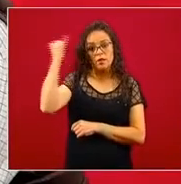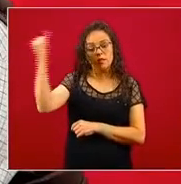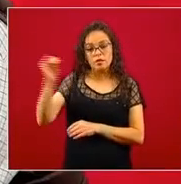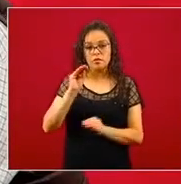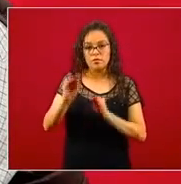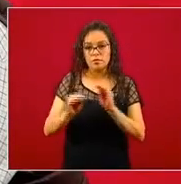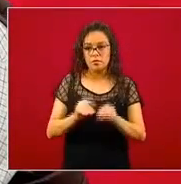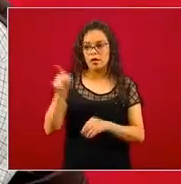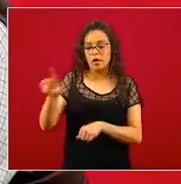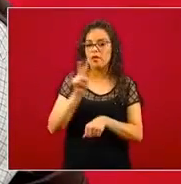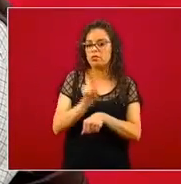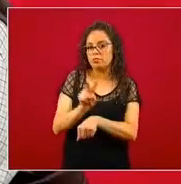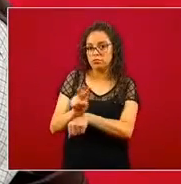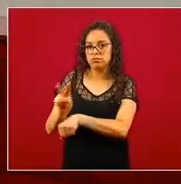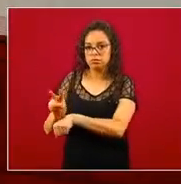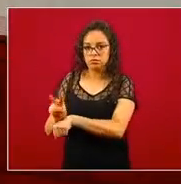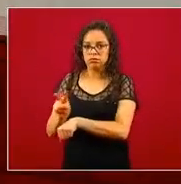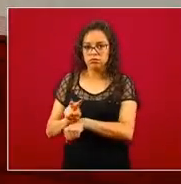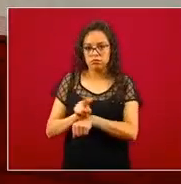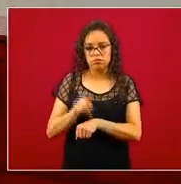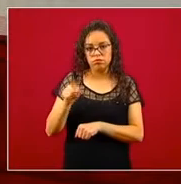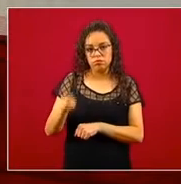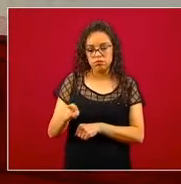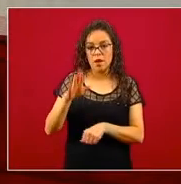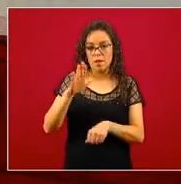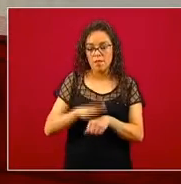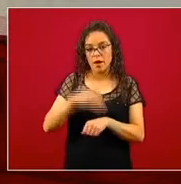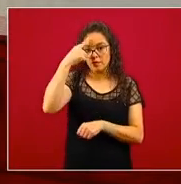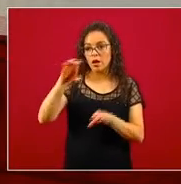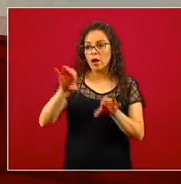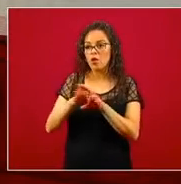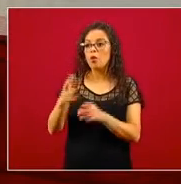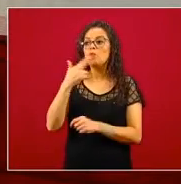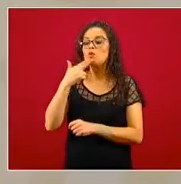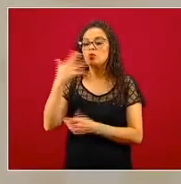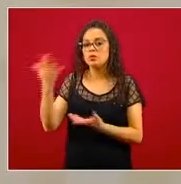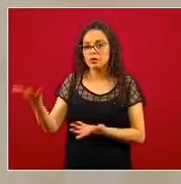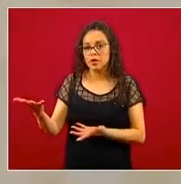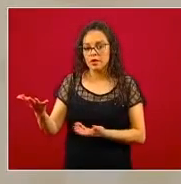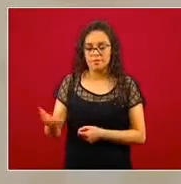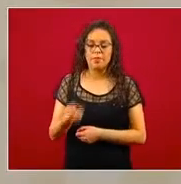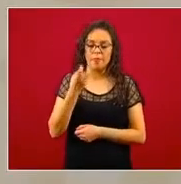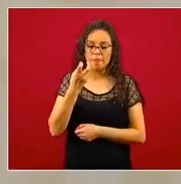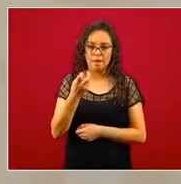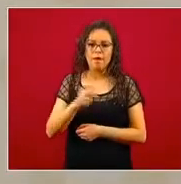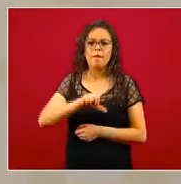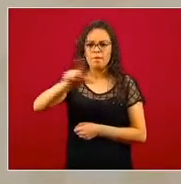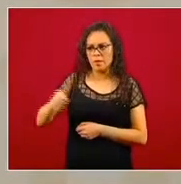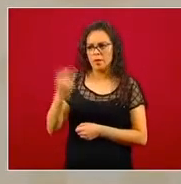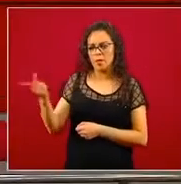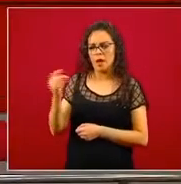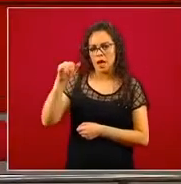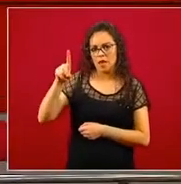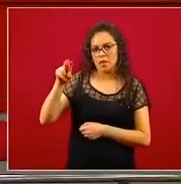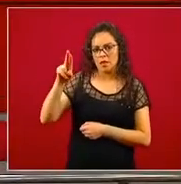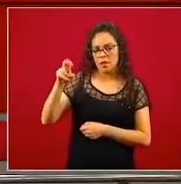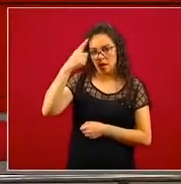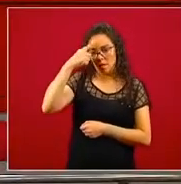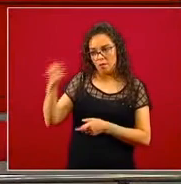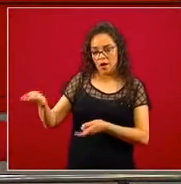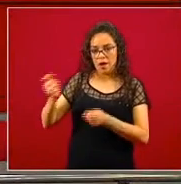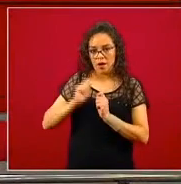be 30 samples, in other 40. We will update the figures. Obviously, these are figures that